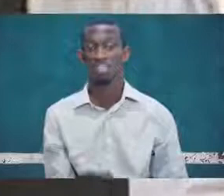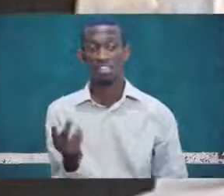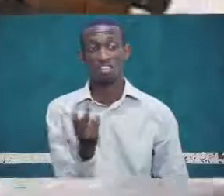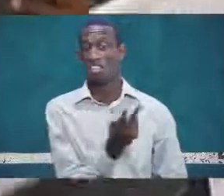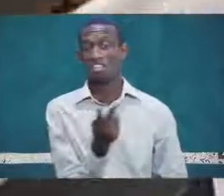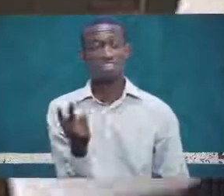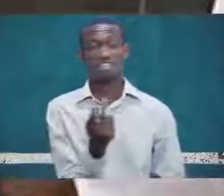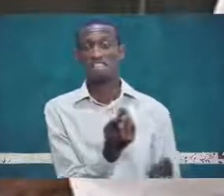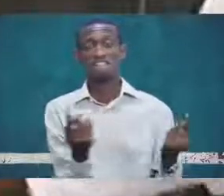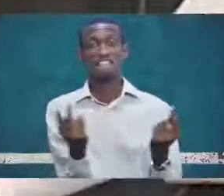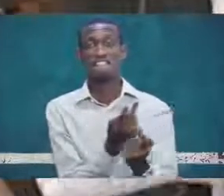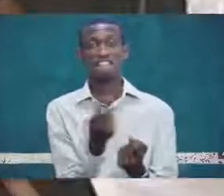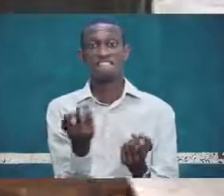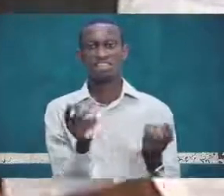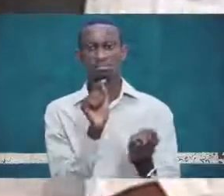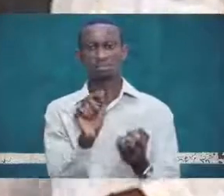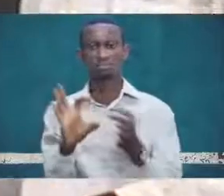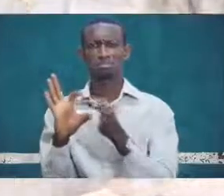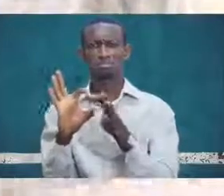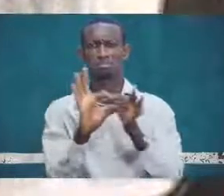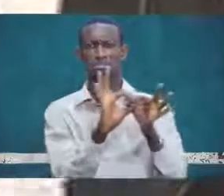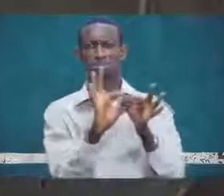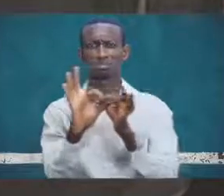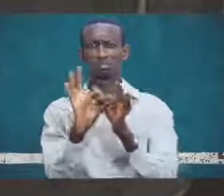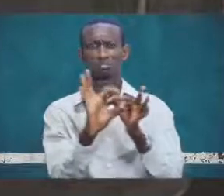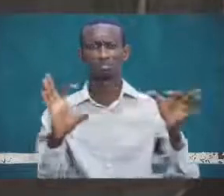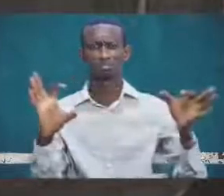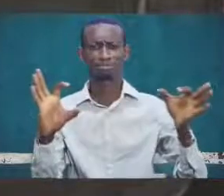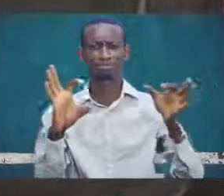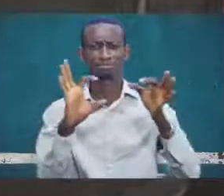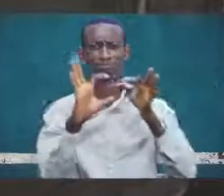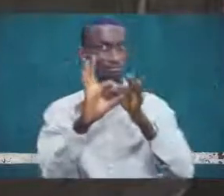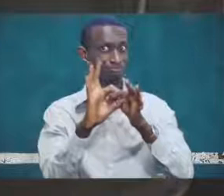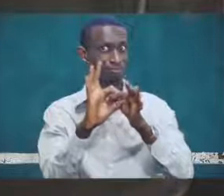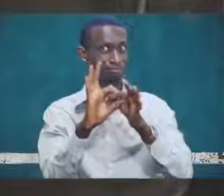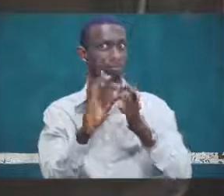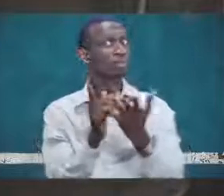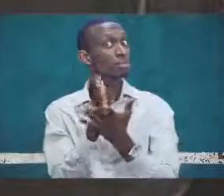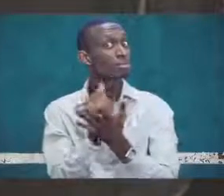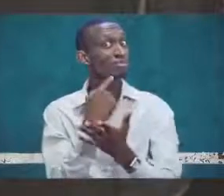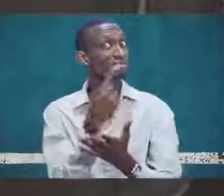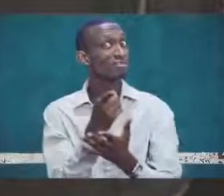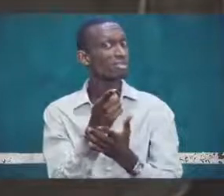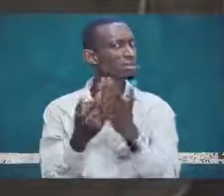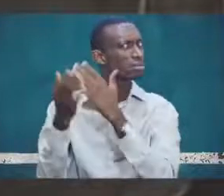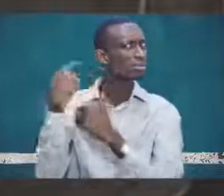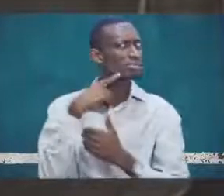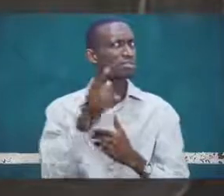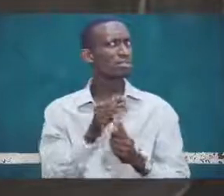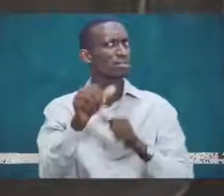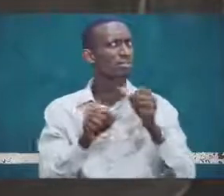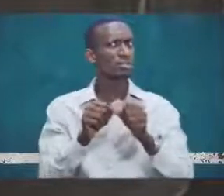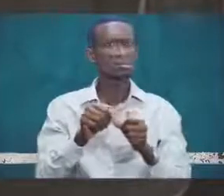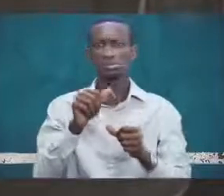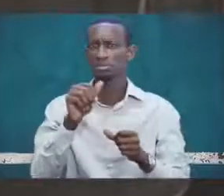the value that can bring together these two variables. Because as you remember, we talked about a rate. If one amount